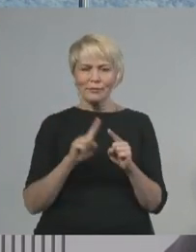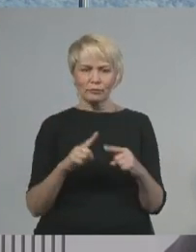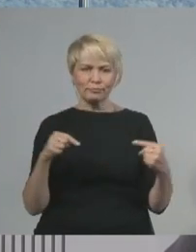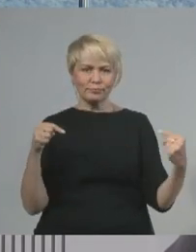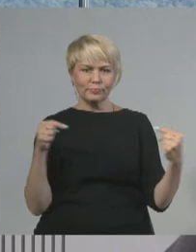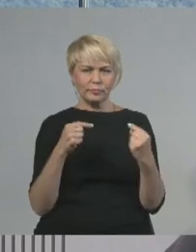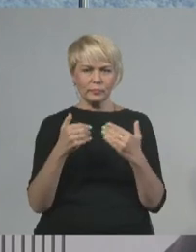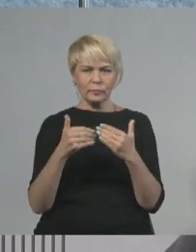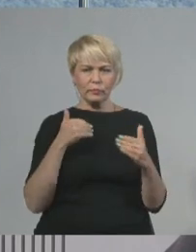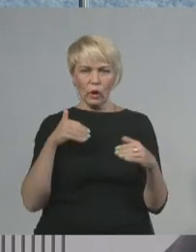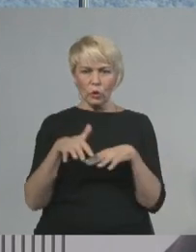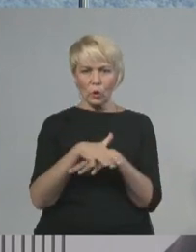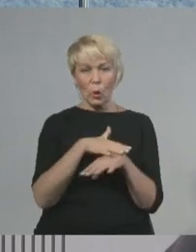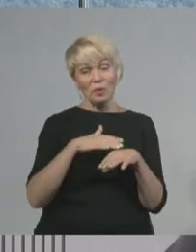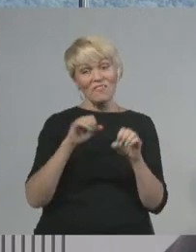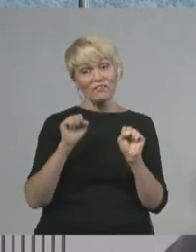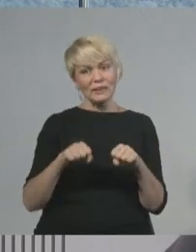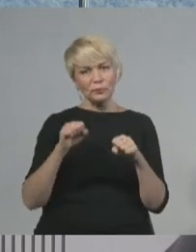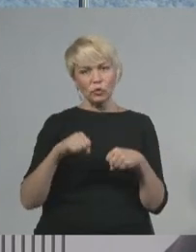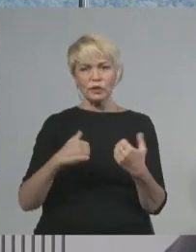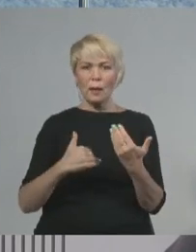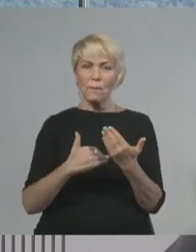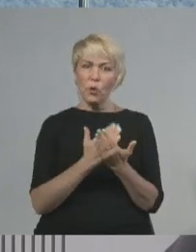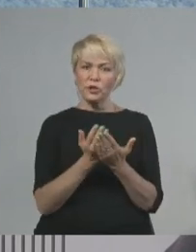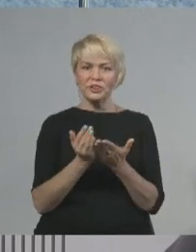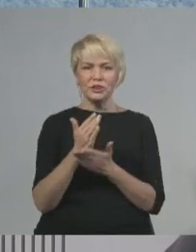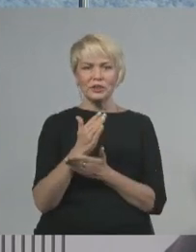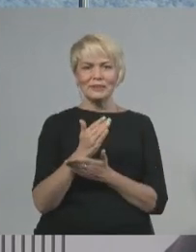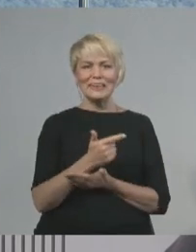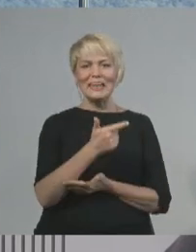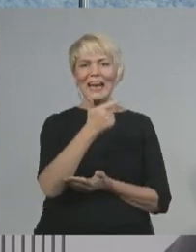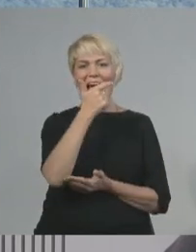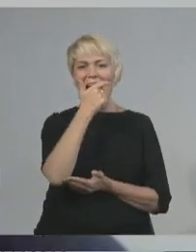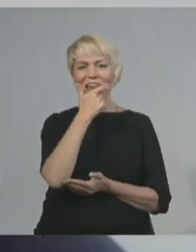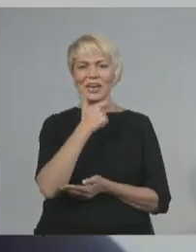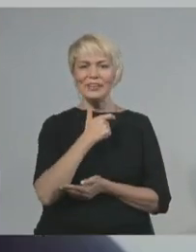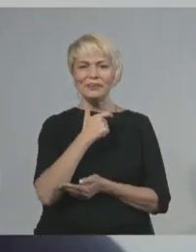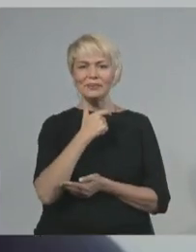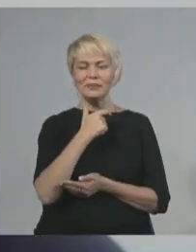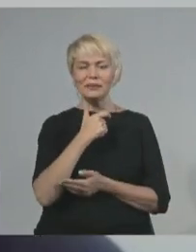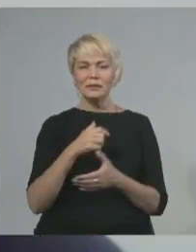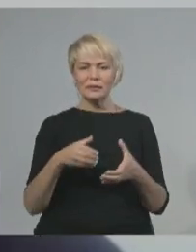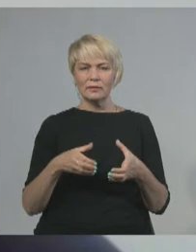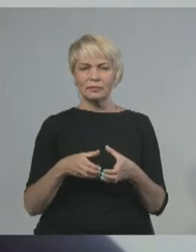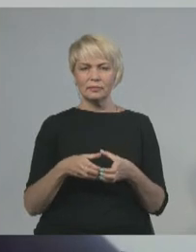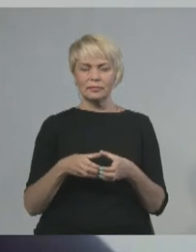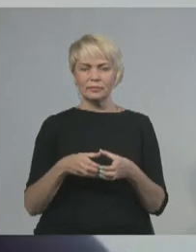this uh you know opposition from maybe political elite and from the society